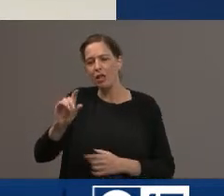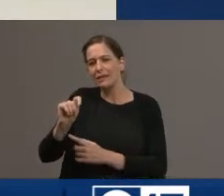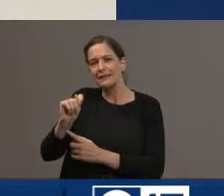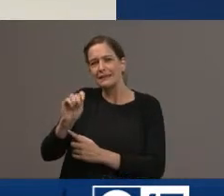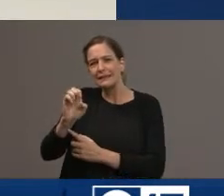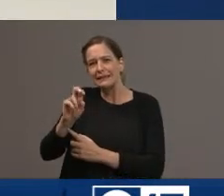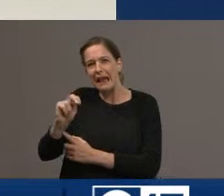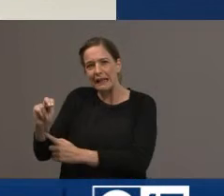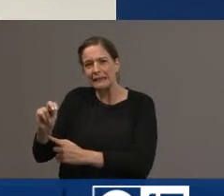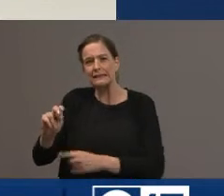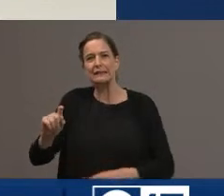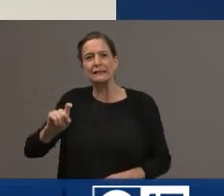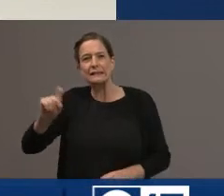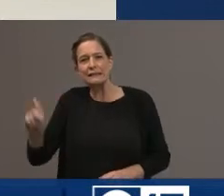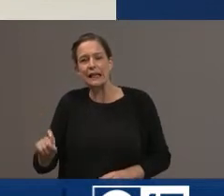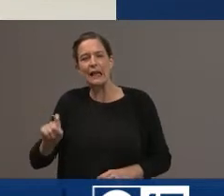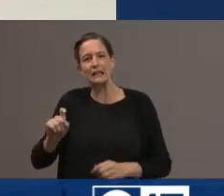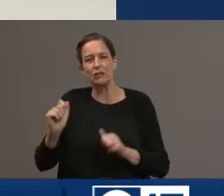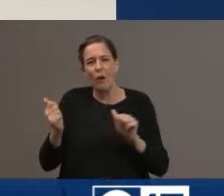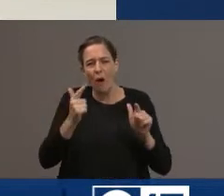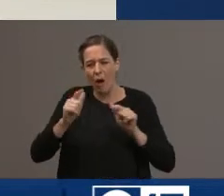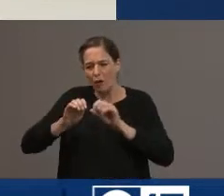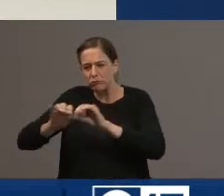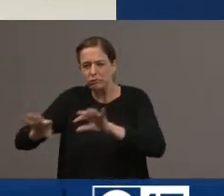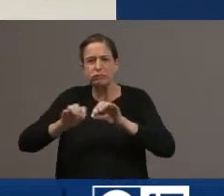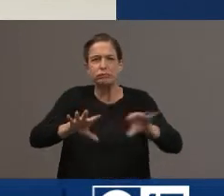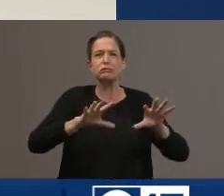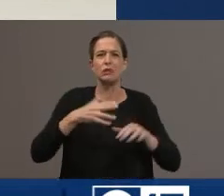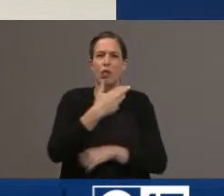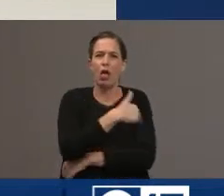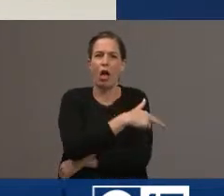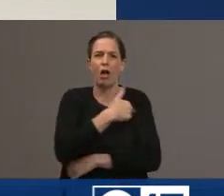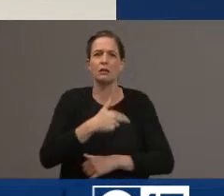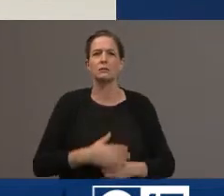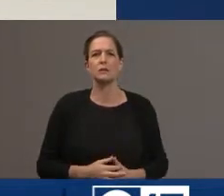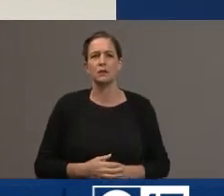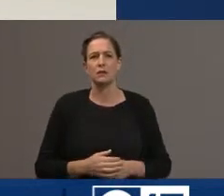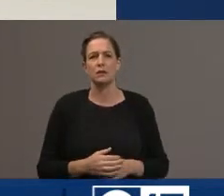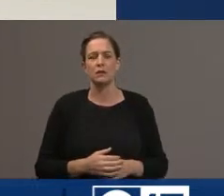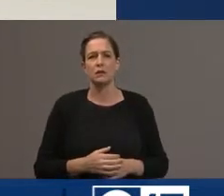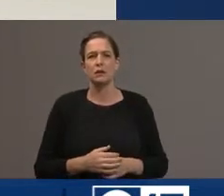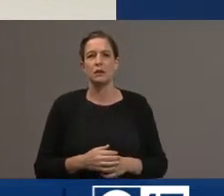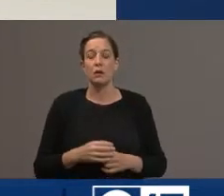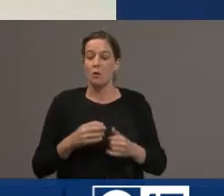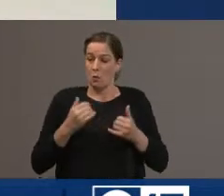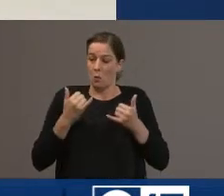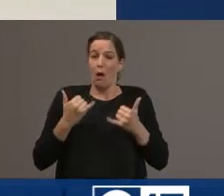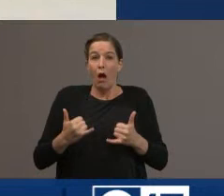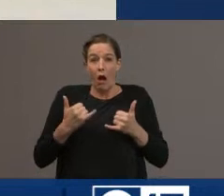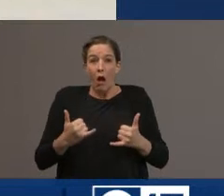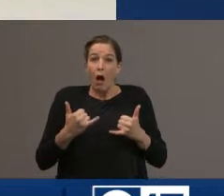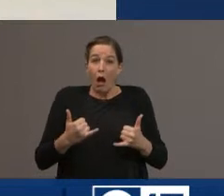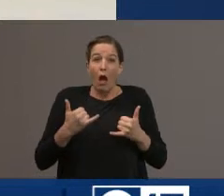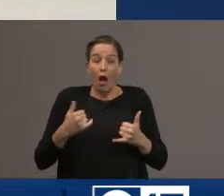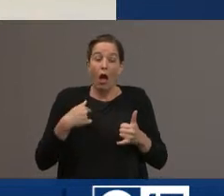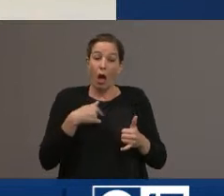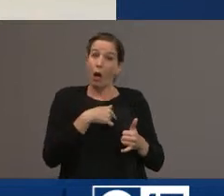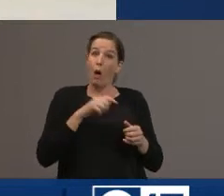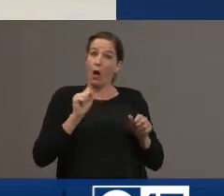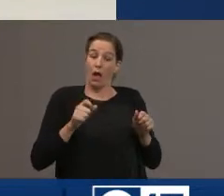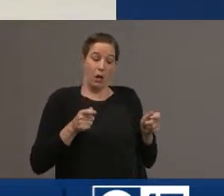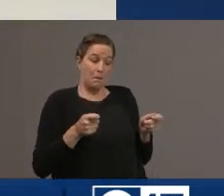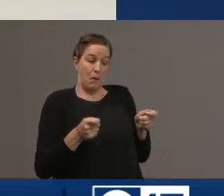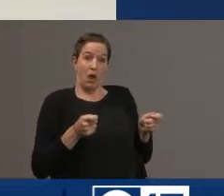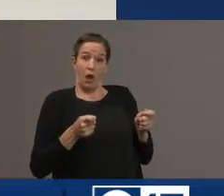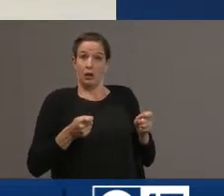Where we are right now and what we expect is manageable, but we do need to